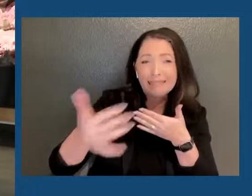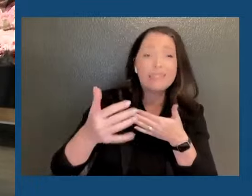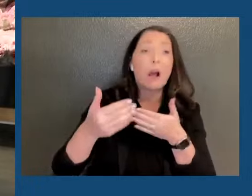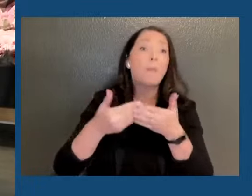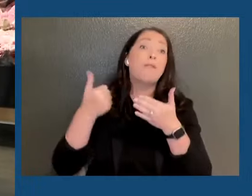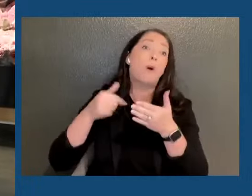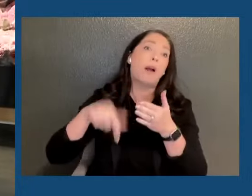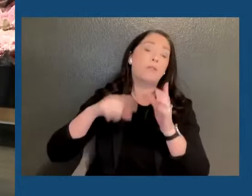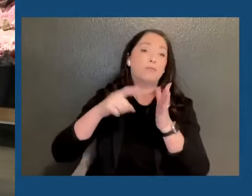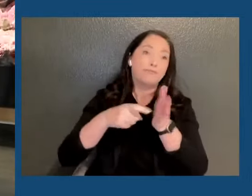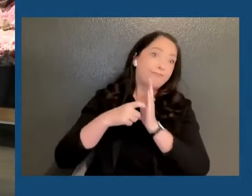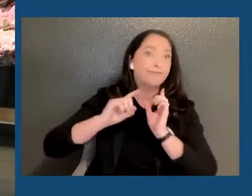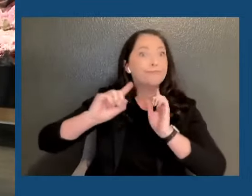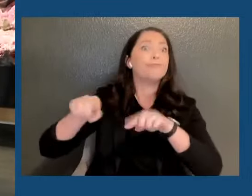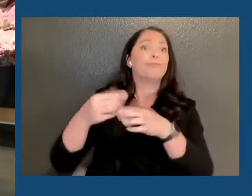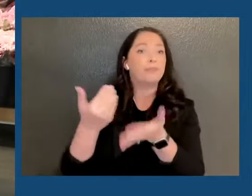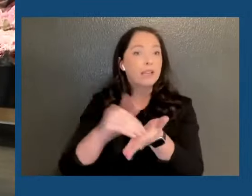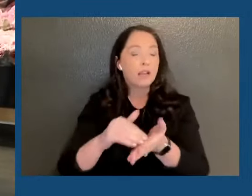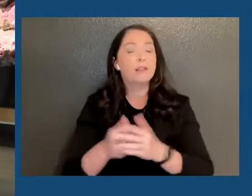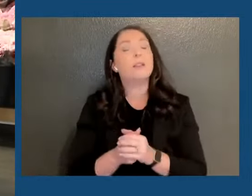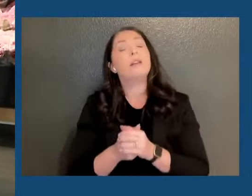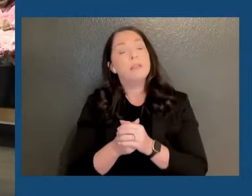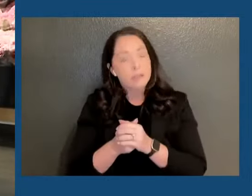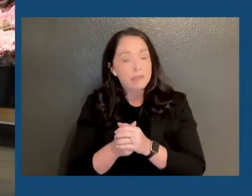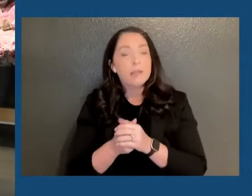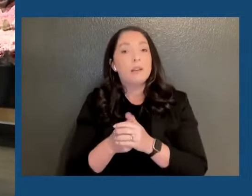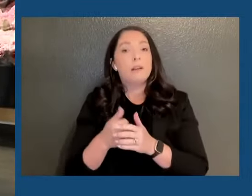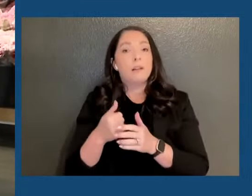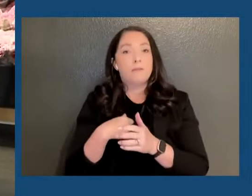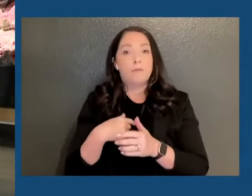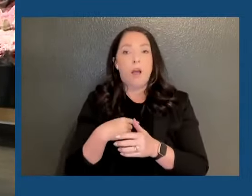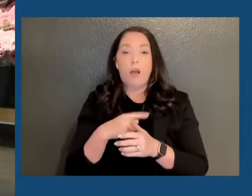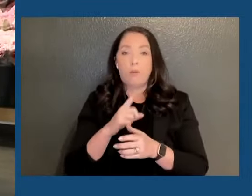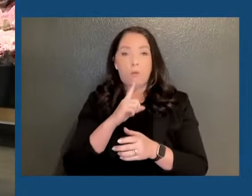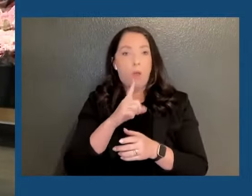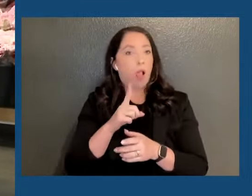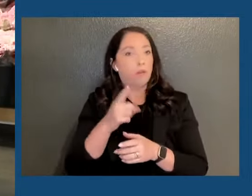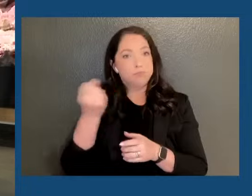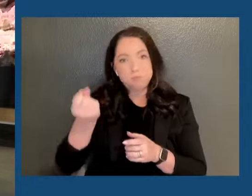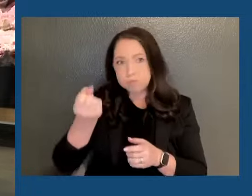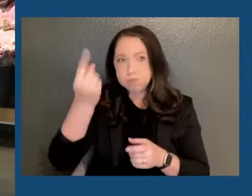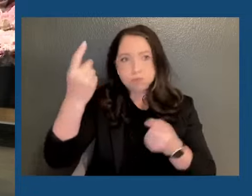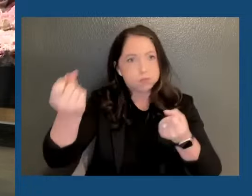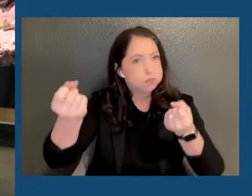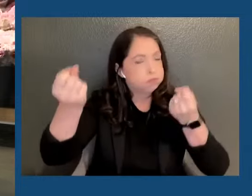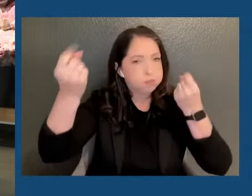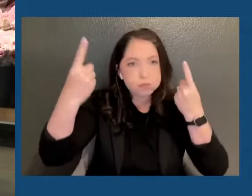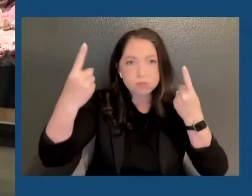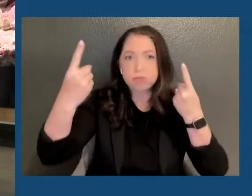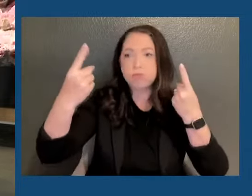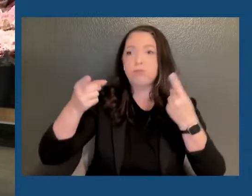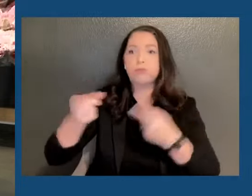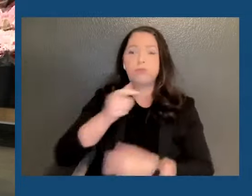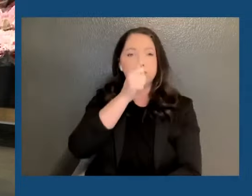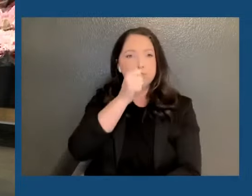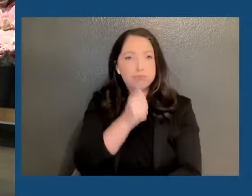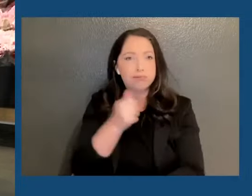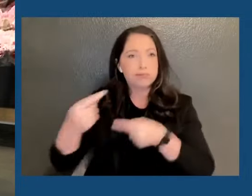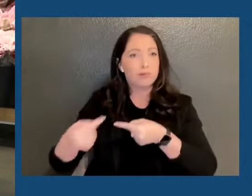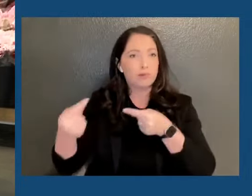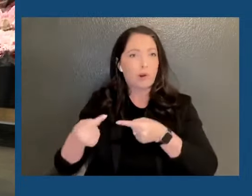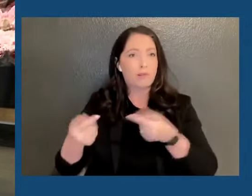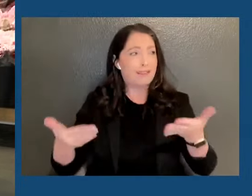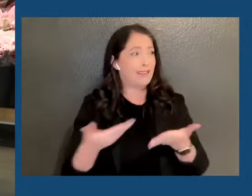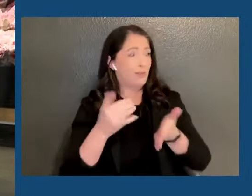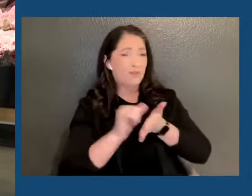there again. I have a real innate feel for what families are going through right here in the great state of New York,